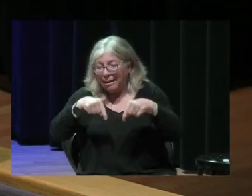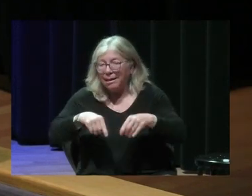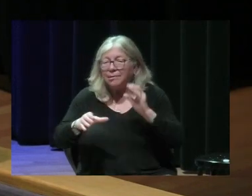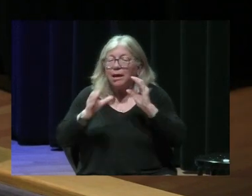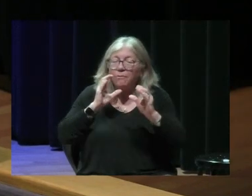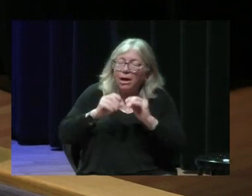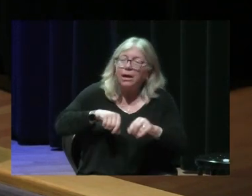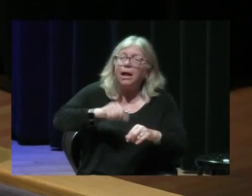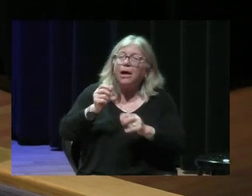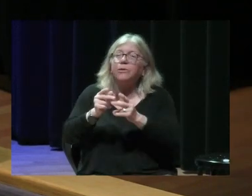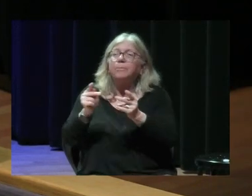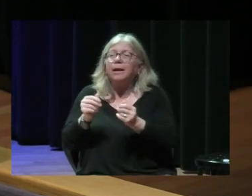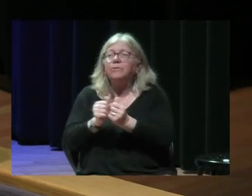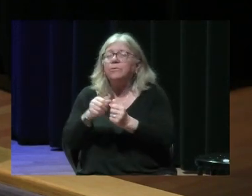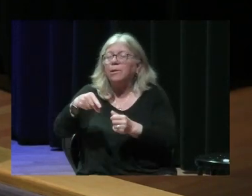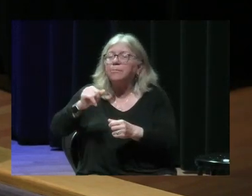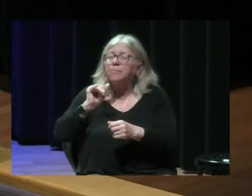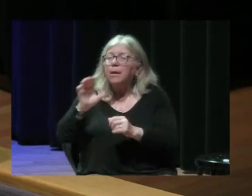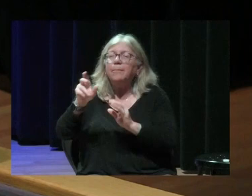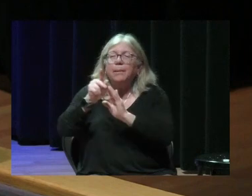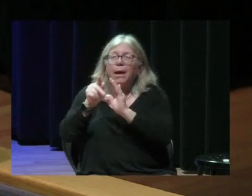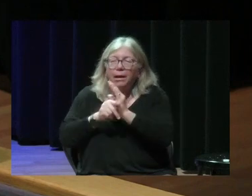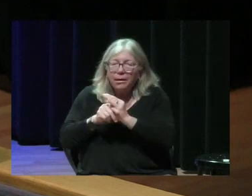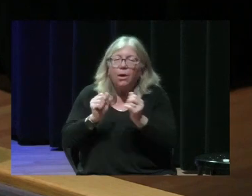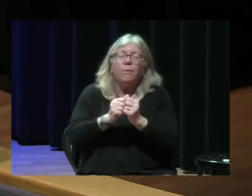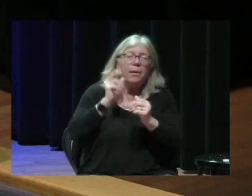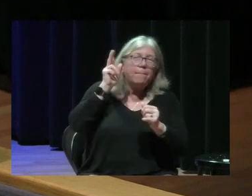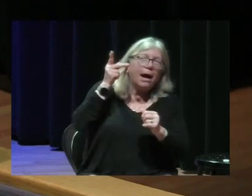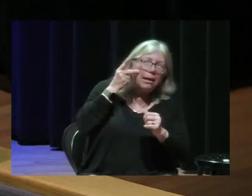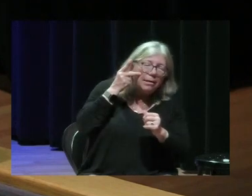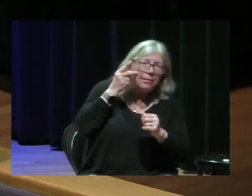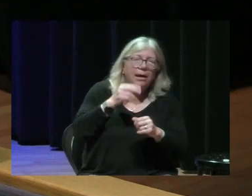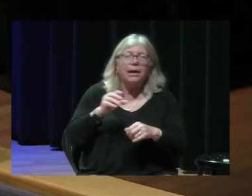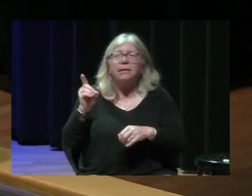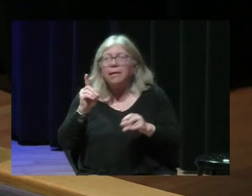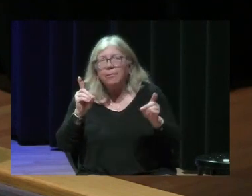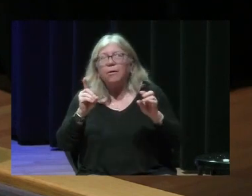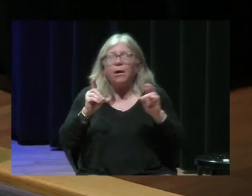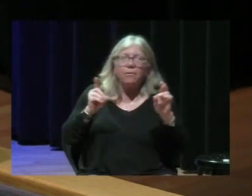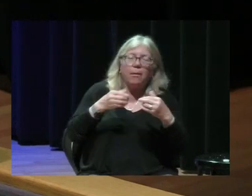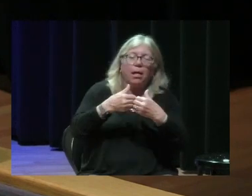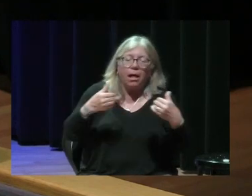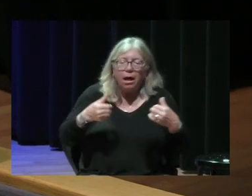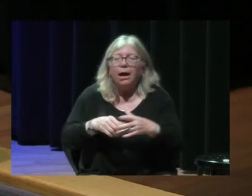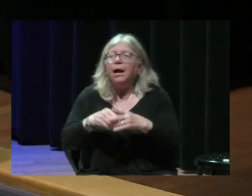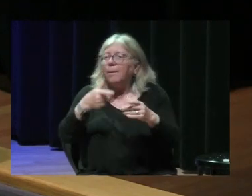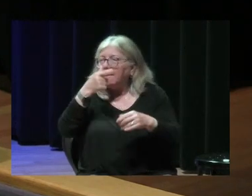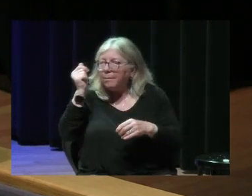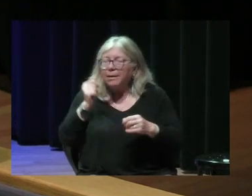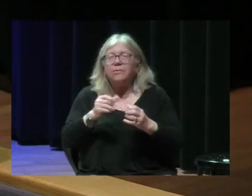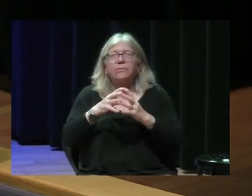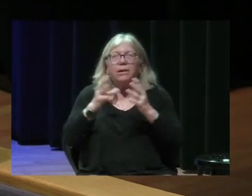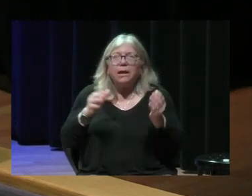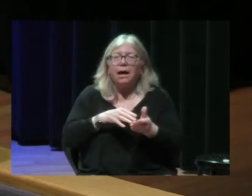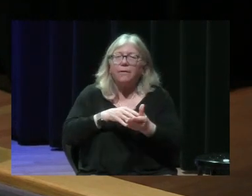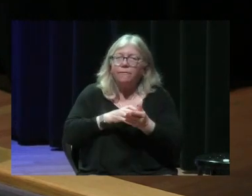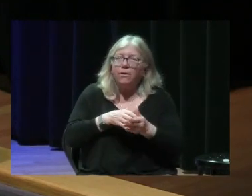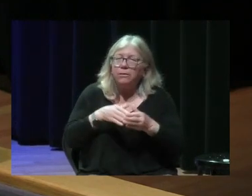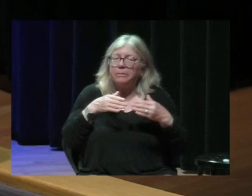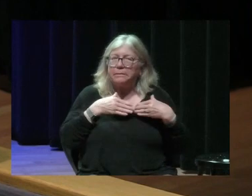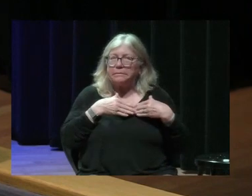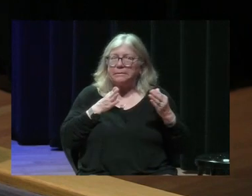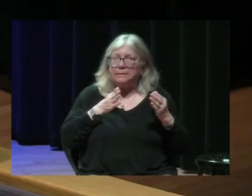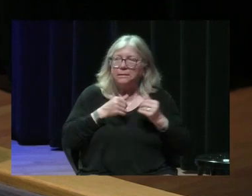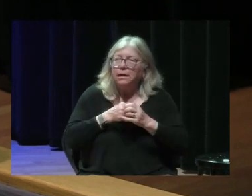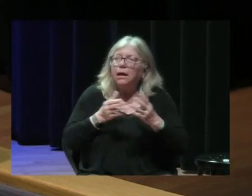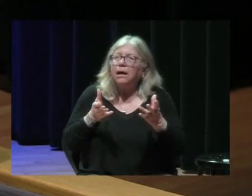public policy, with our politics, with our partisanship. We're trying to guard against vulnerability because there's a lot of vulnerability when you open up to your fellow